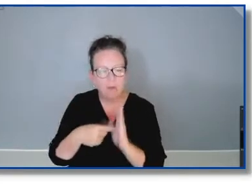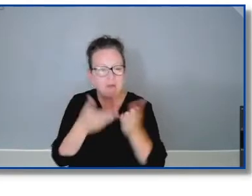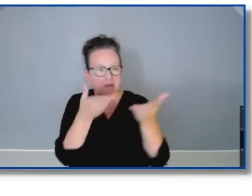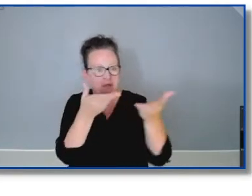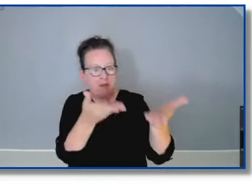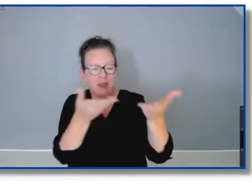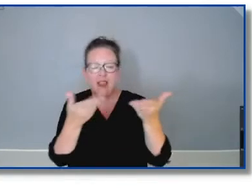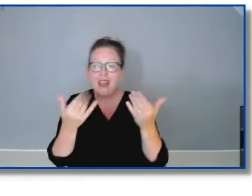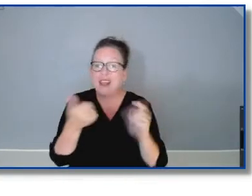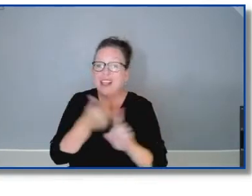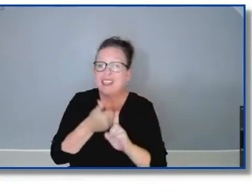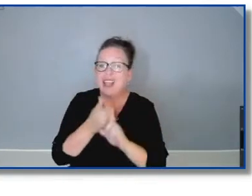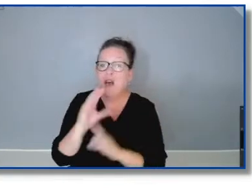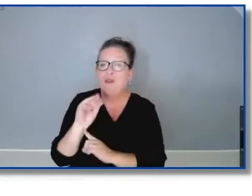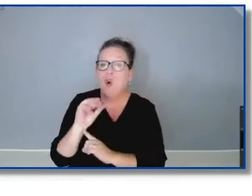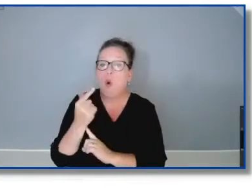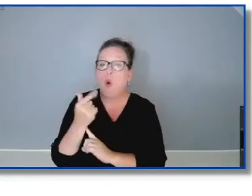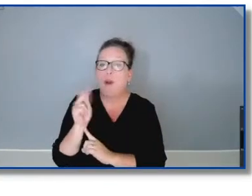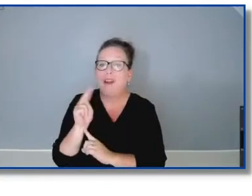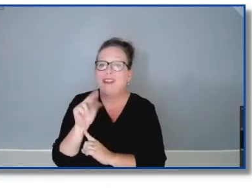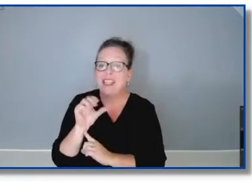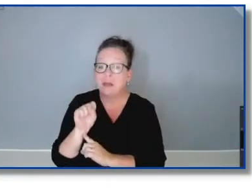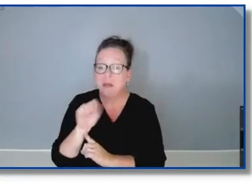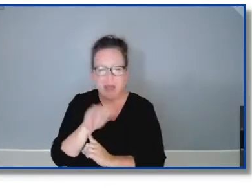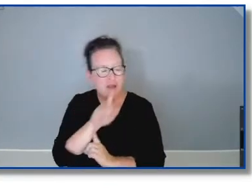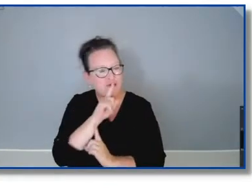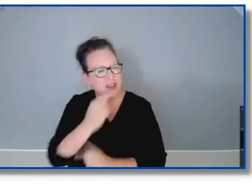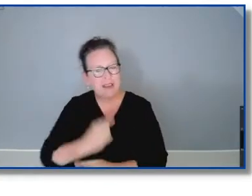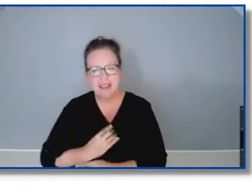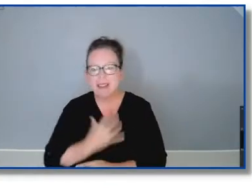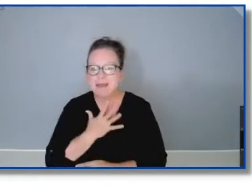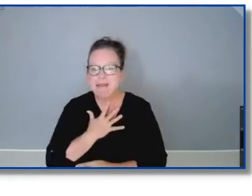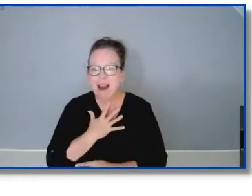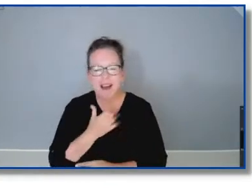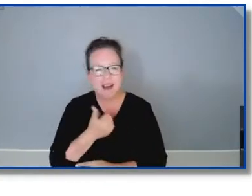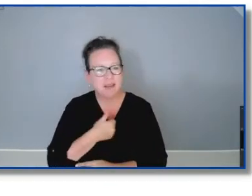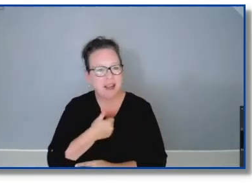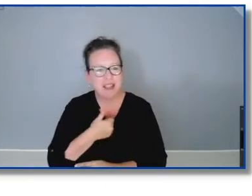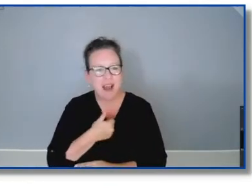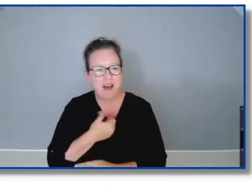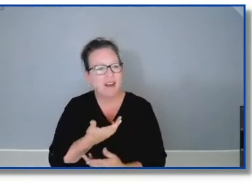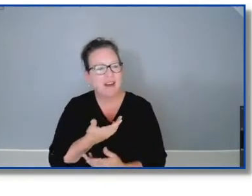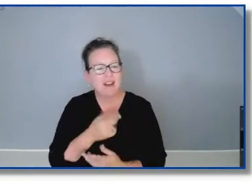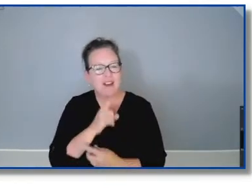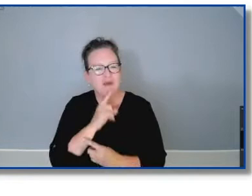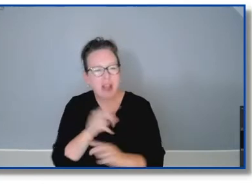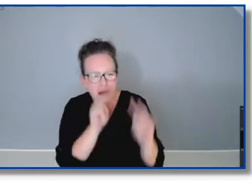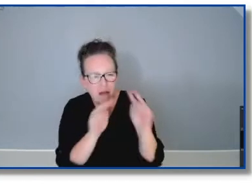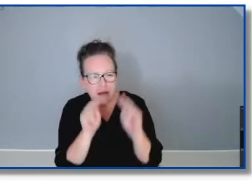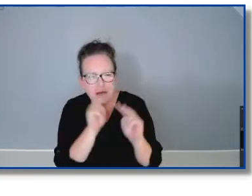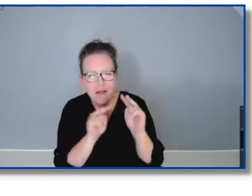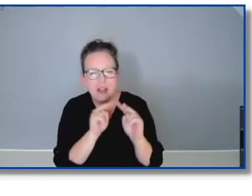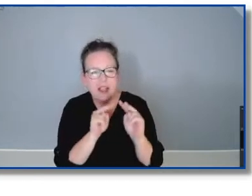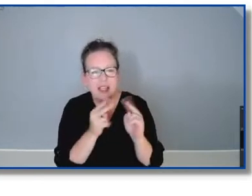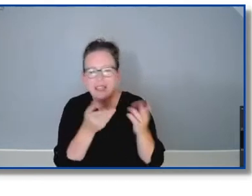that really inspired a lot of my projects, and among them, the End of Signature. This